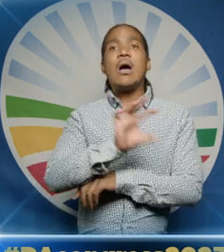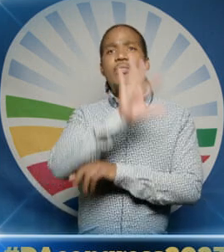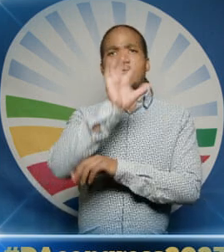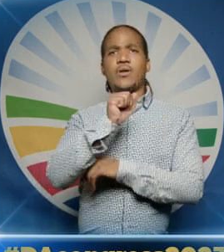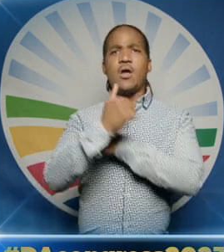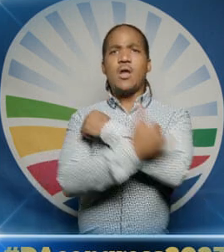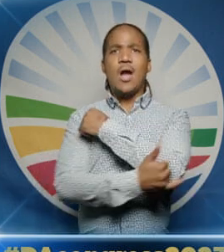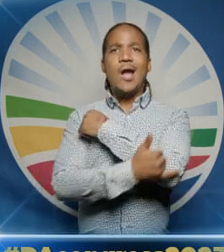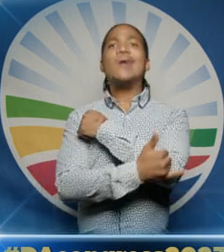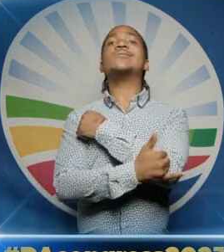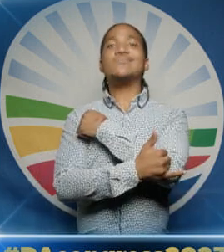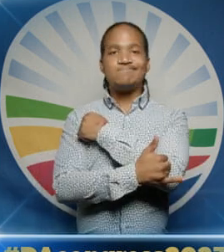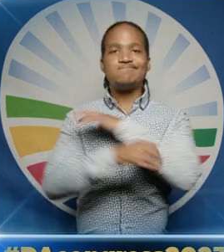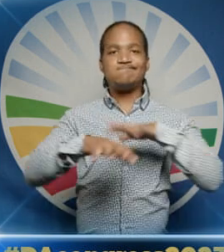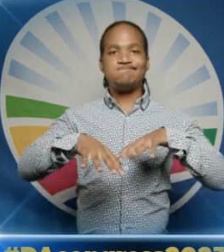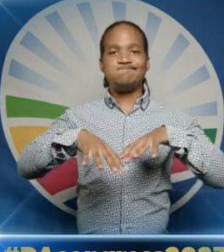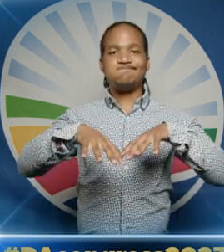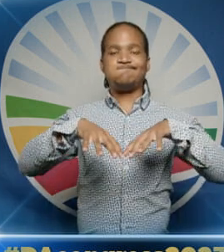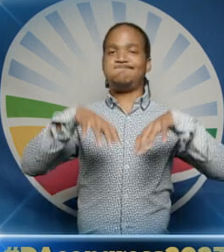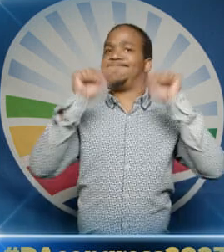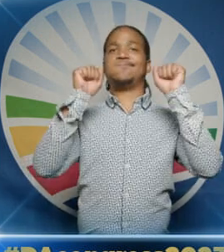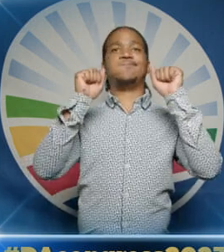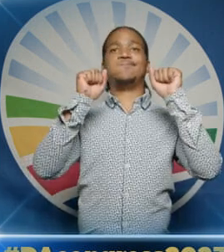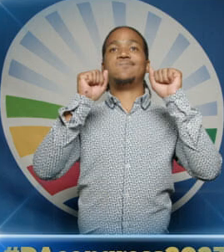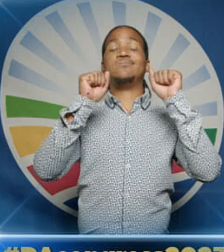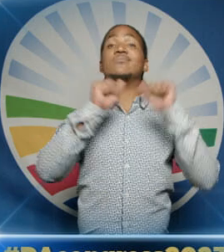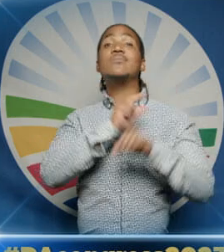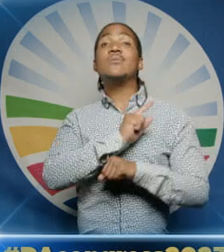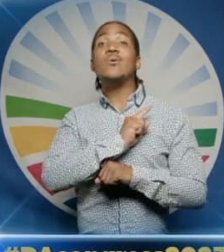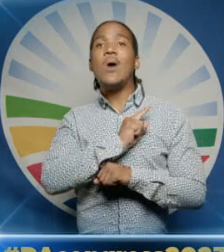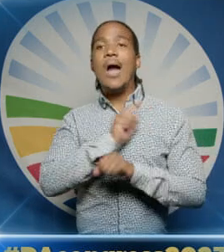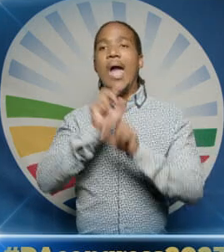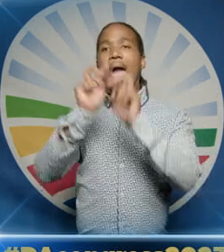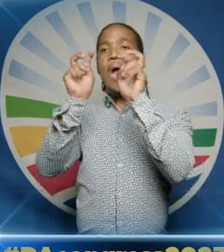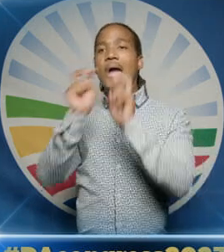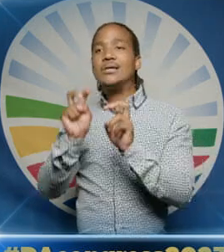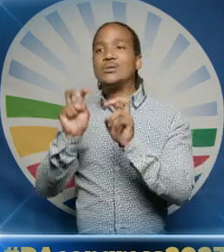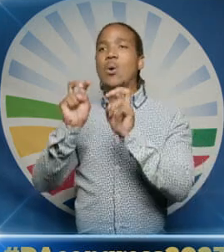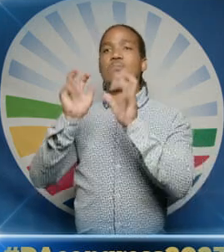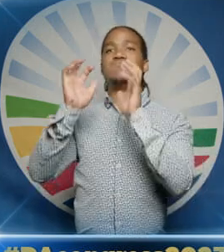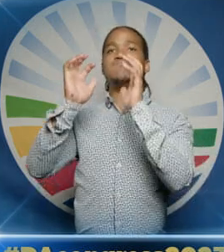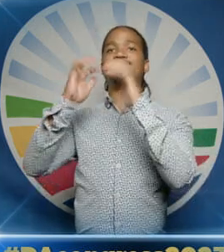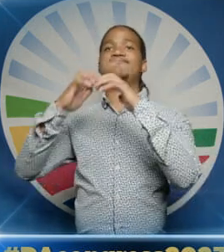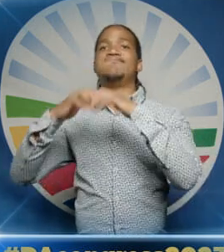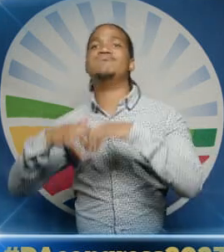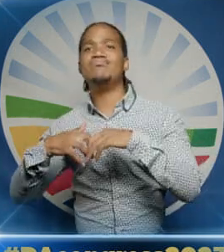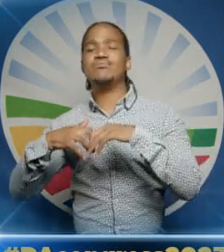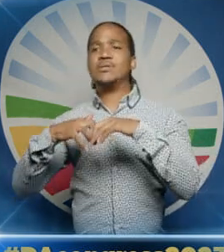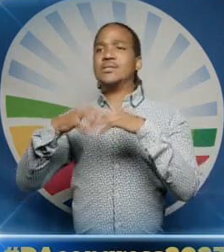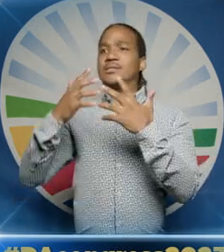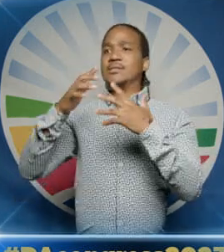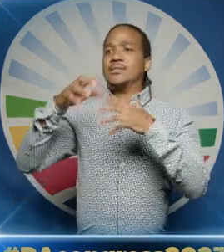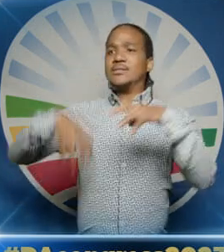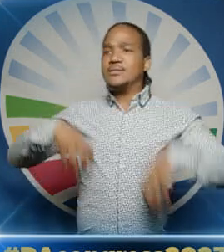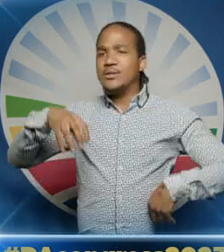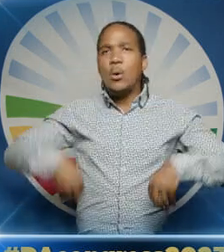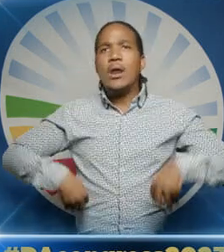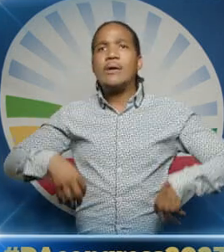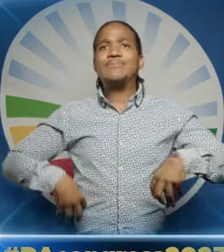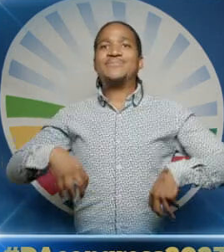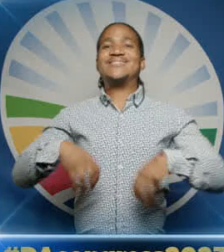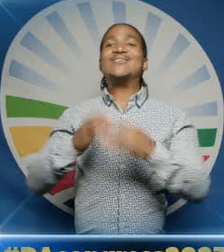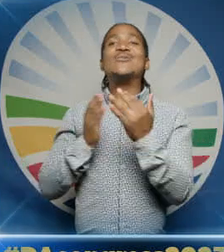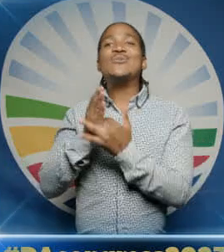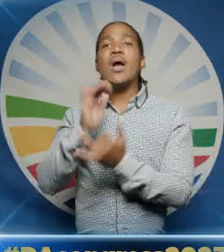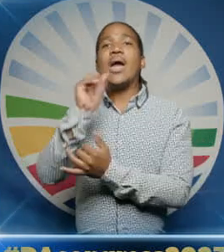in perpetual blackouts due to the broken ESCOM that was looted and brought to its knees by